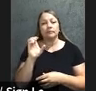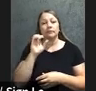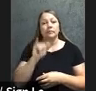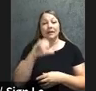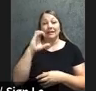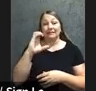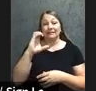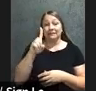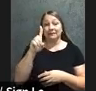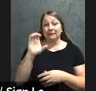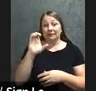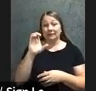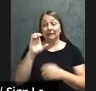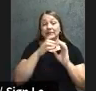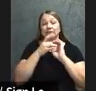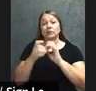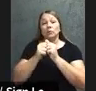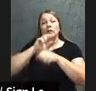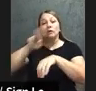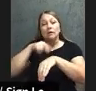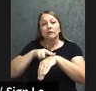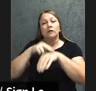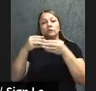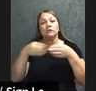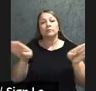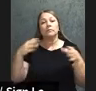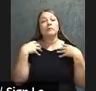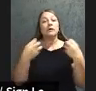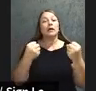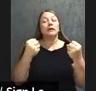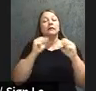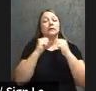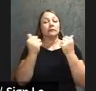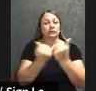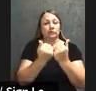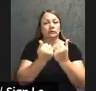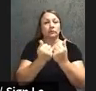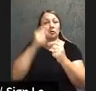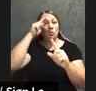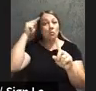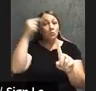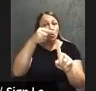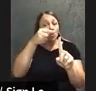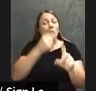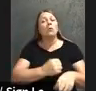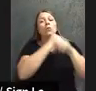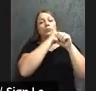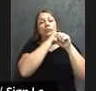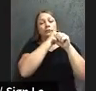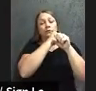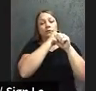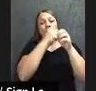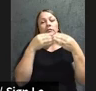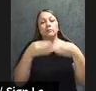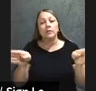our national public health agency with the goal of protecting the public health and